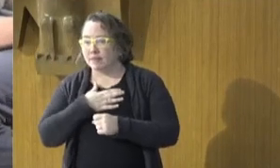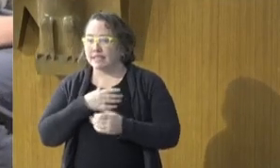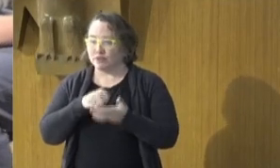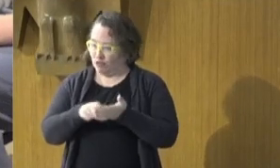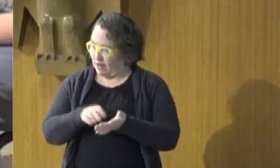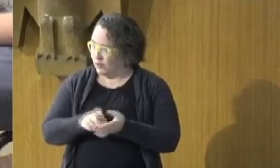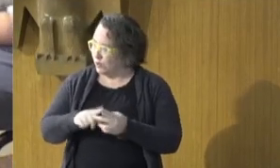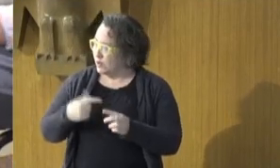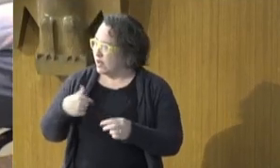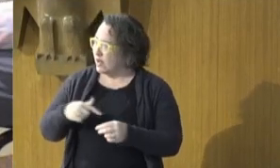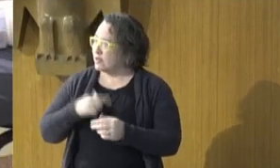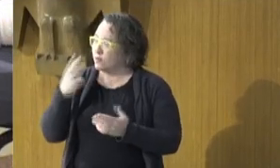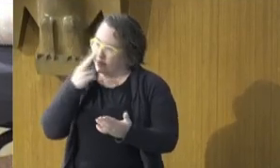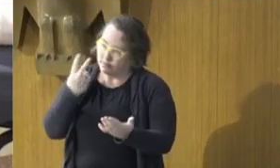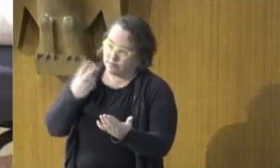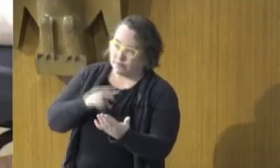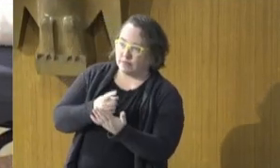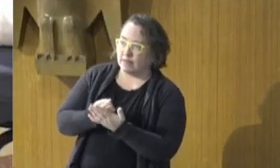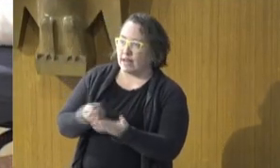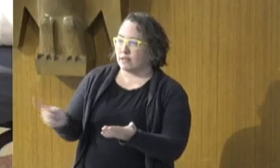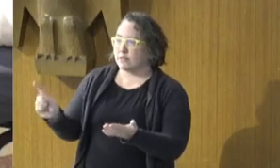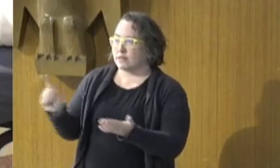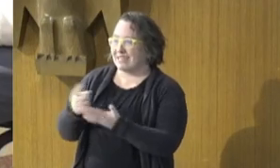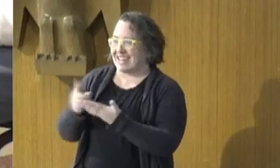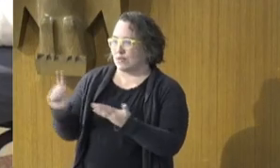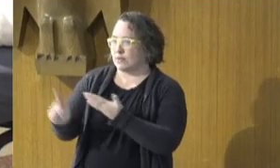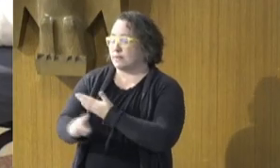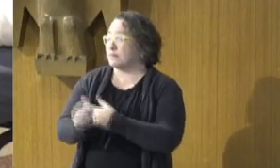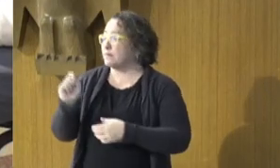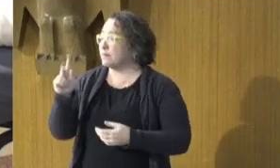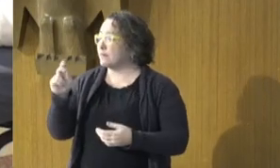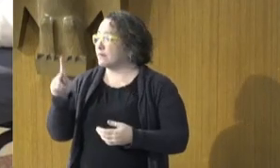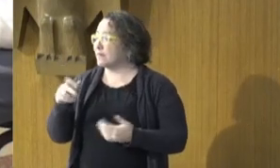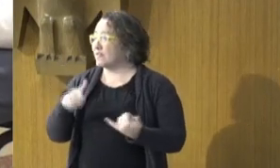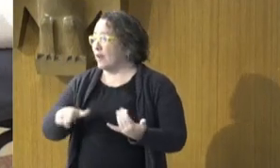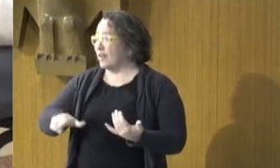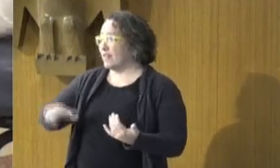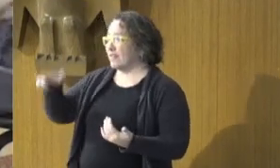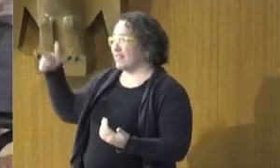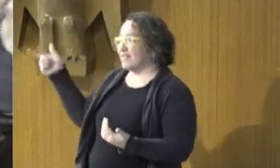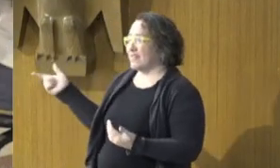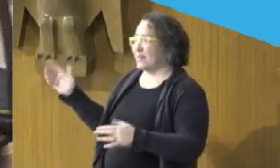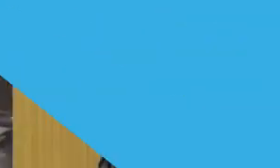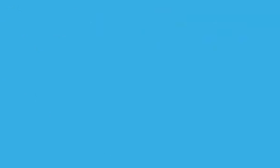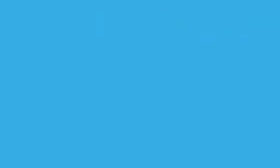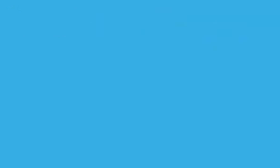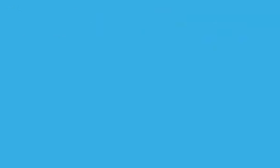it out to us. And let's kick it over to the choir. All right.